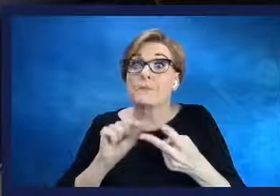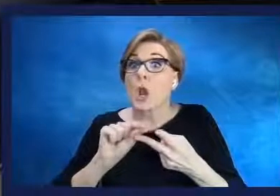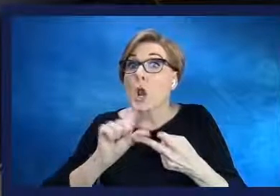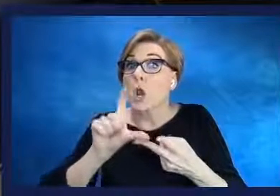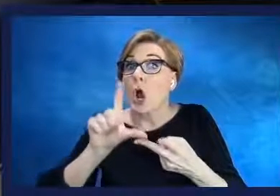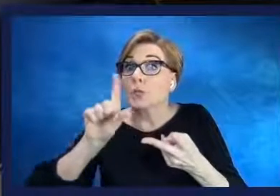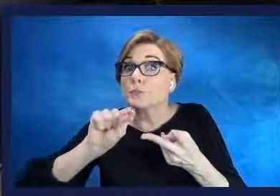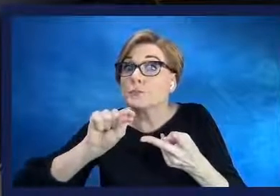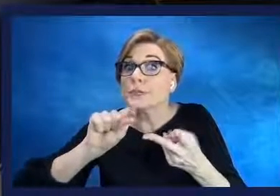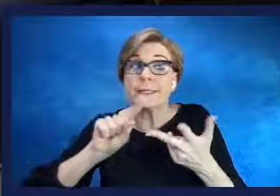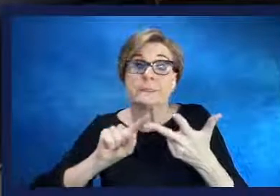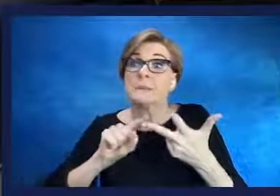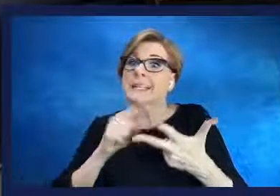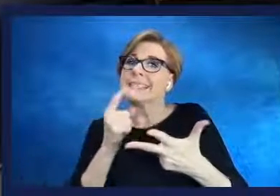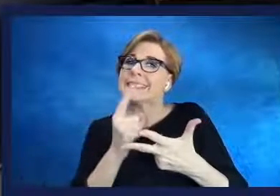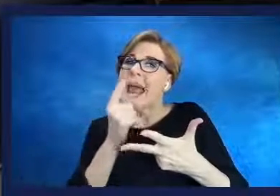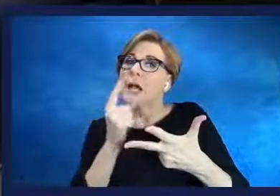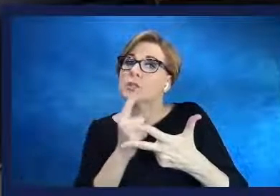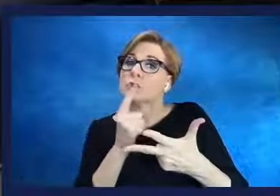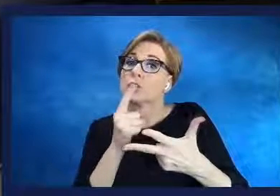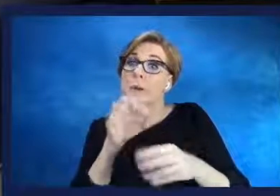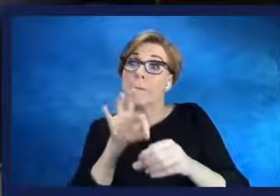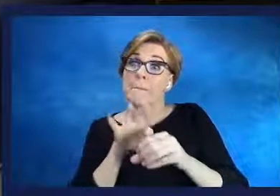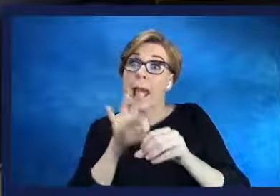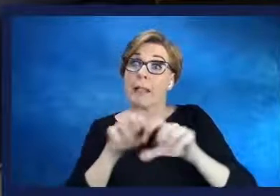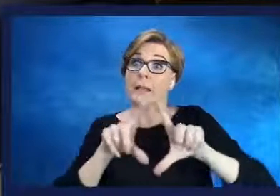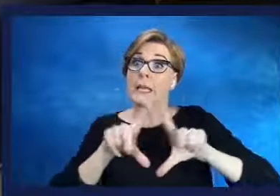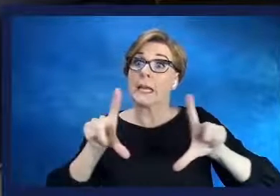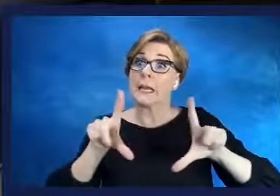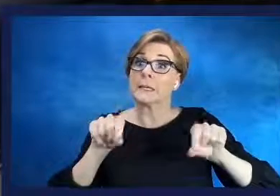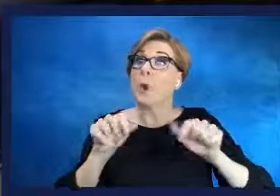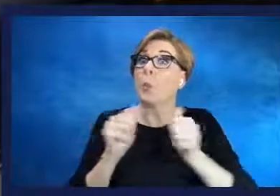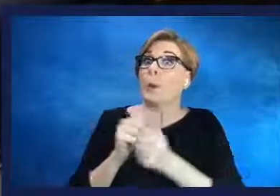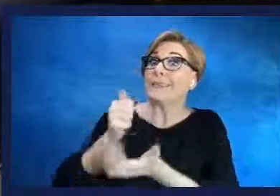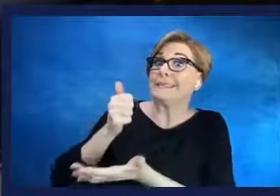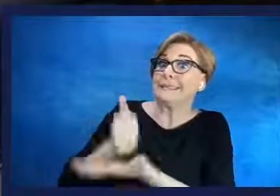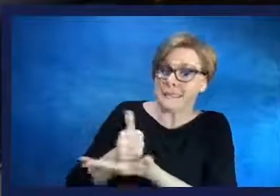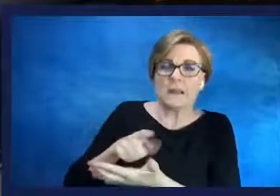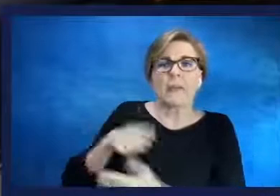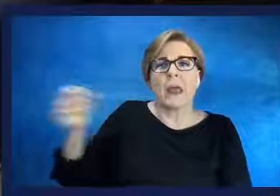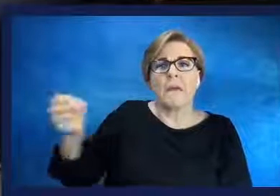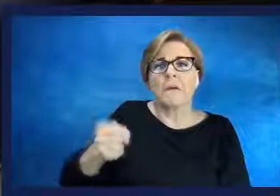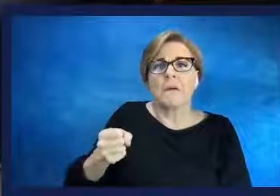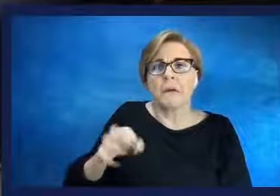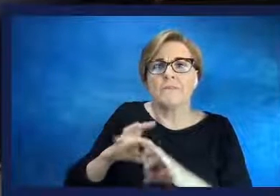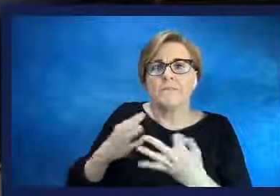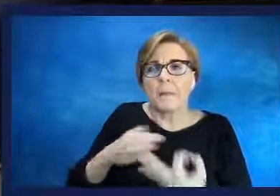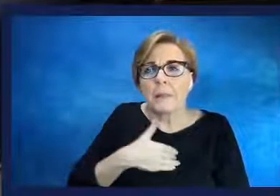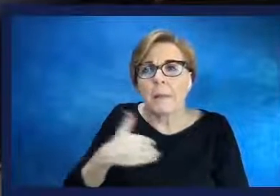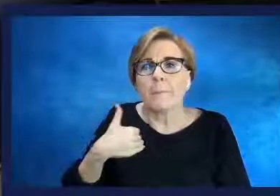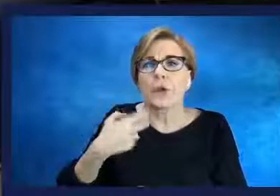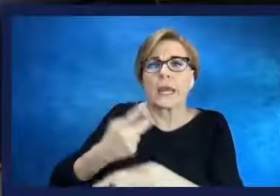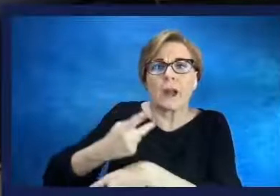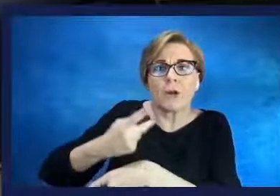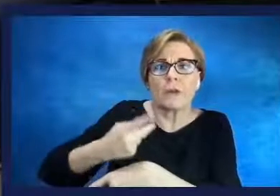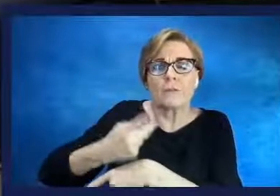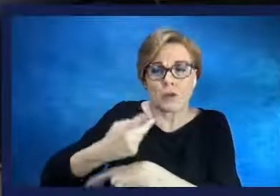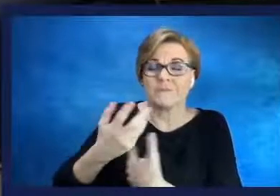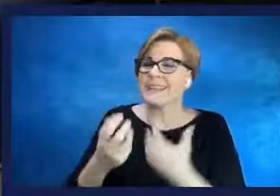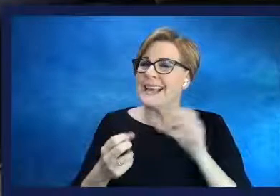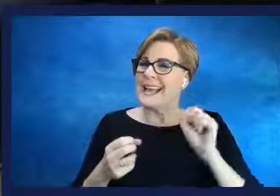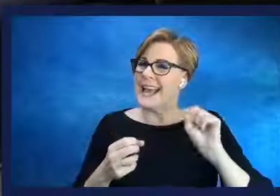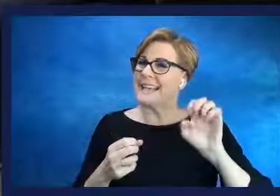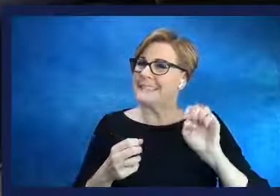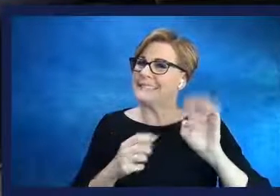entail that you need some assistance. Then you can have somebody of your choosing. But the SEB is reserved for somebody with physical limitations